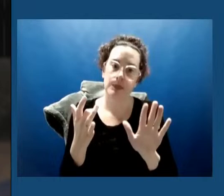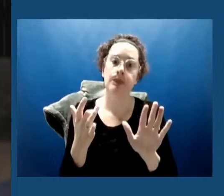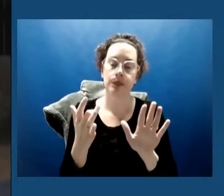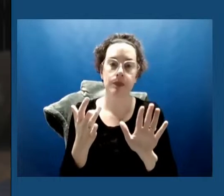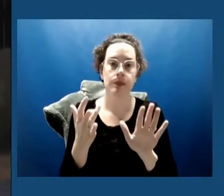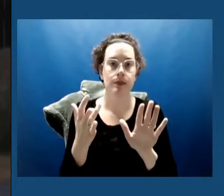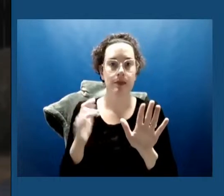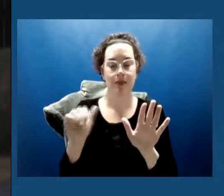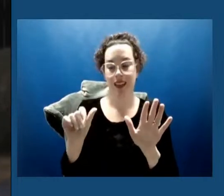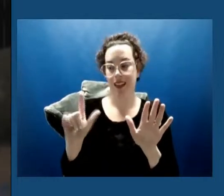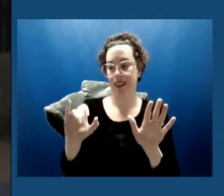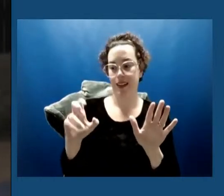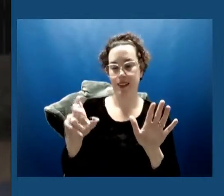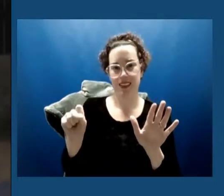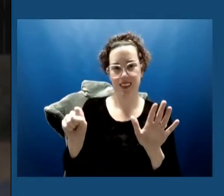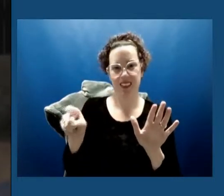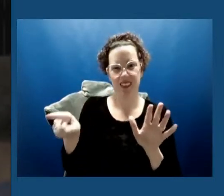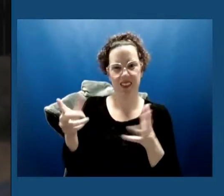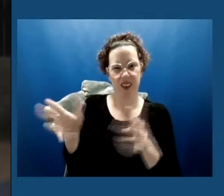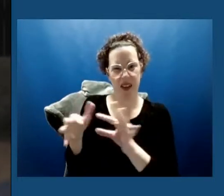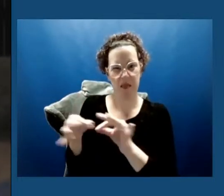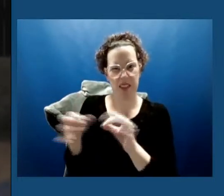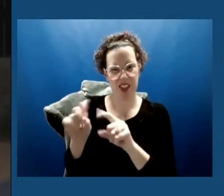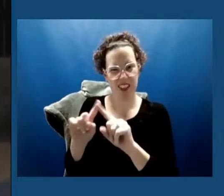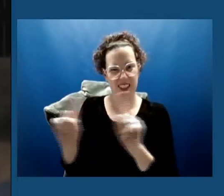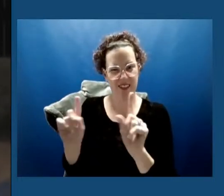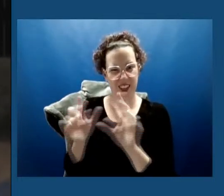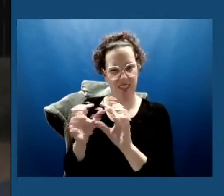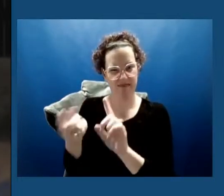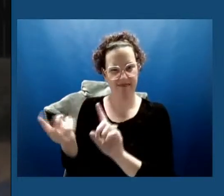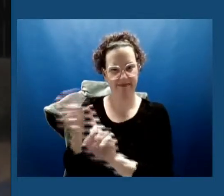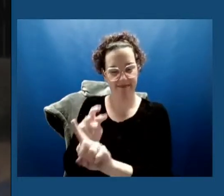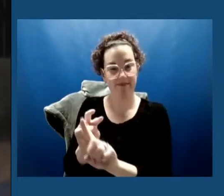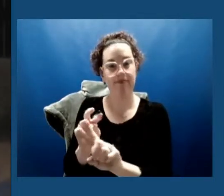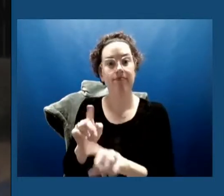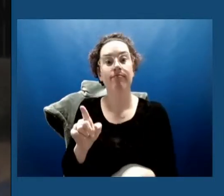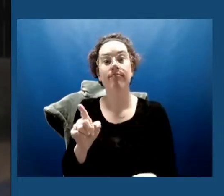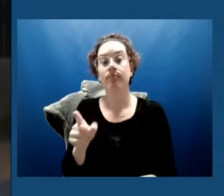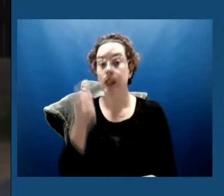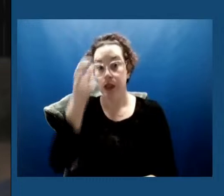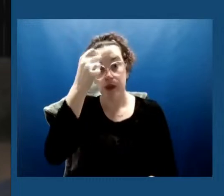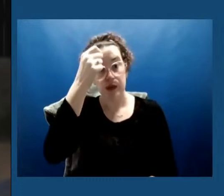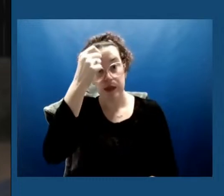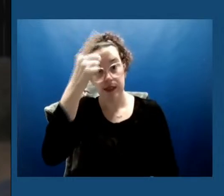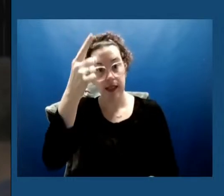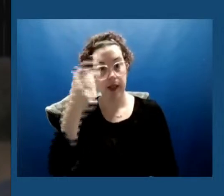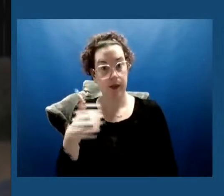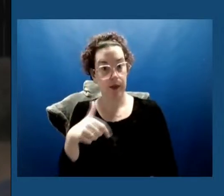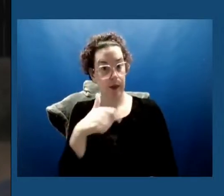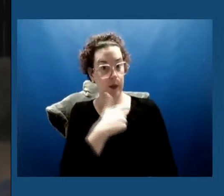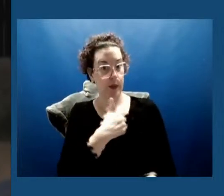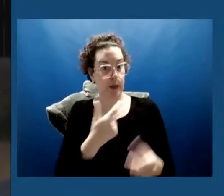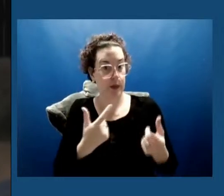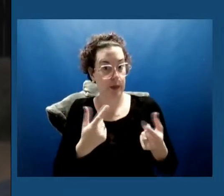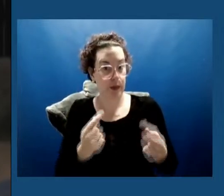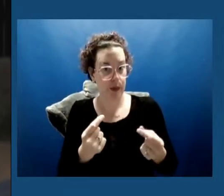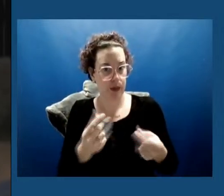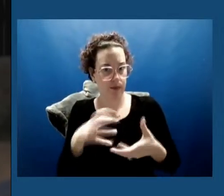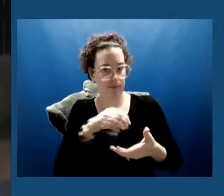Alexis said it in a different way than I did, about part of what we're doing is teaching kids how to